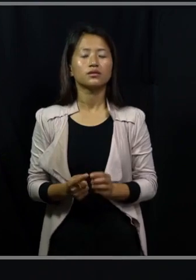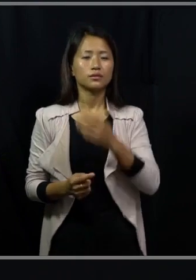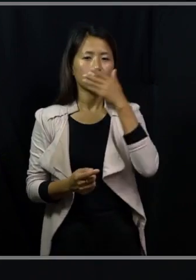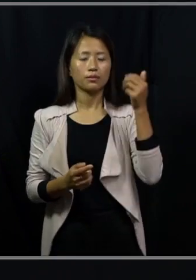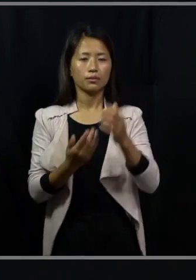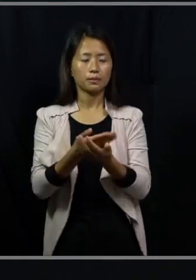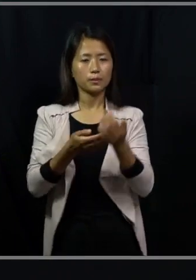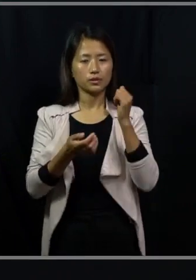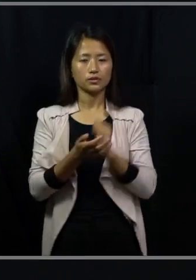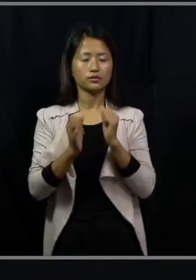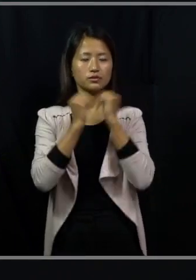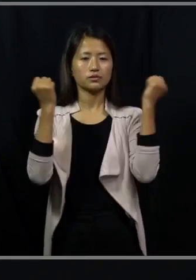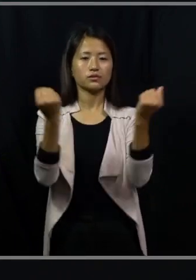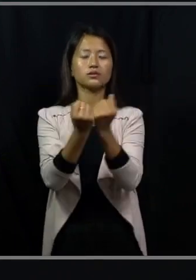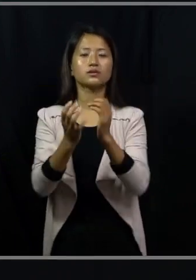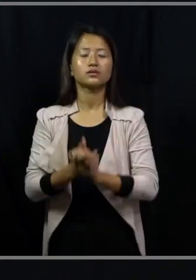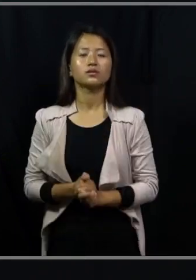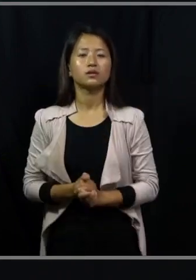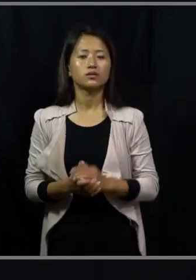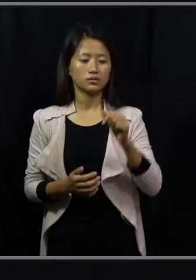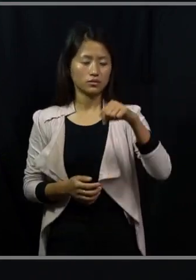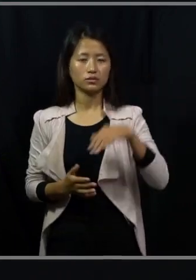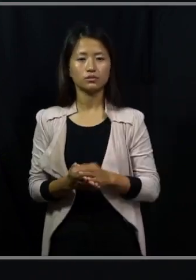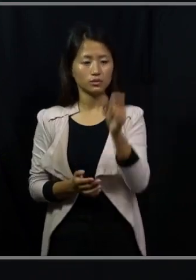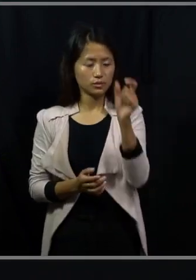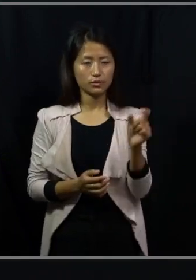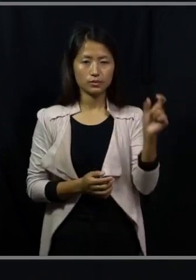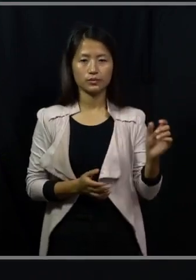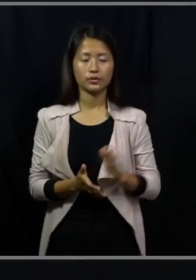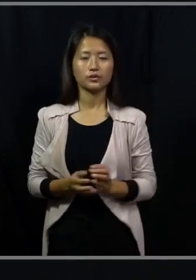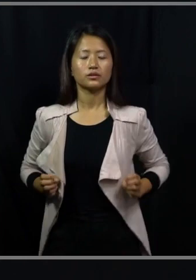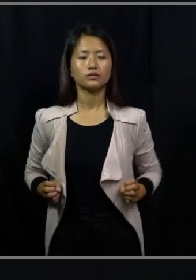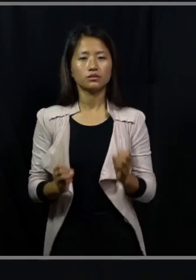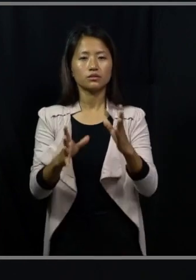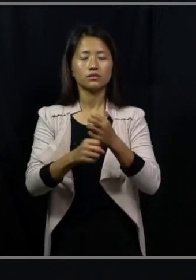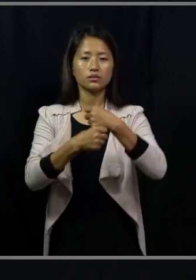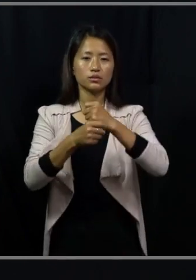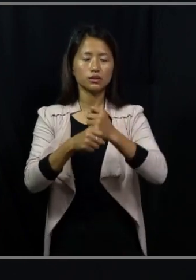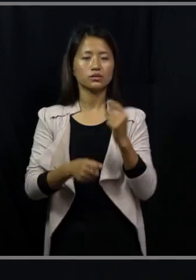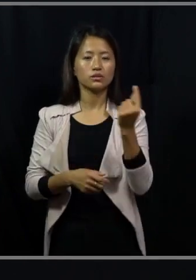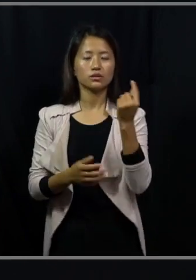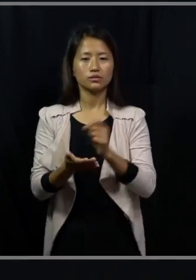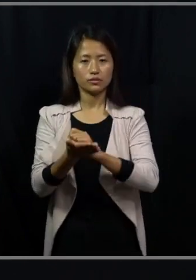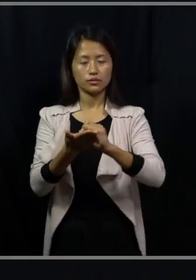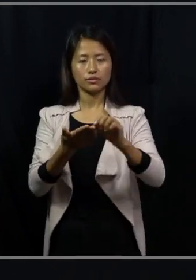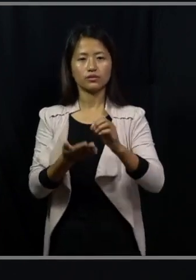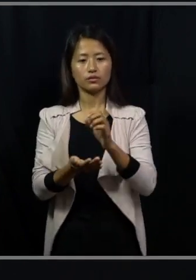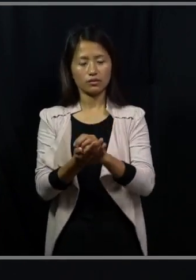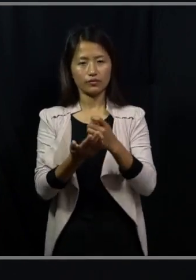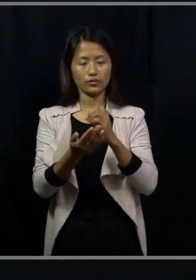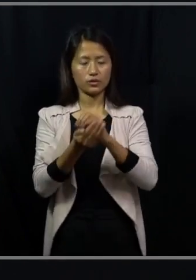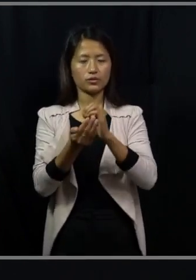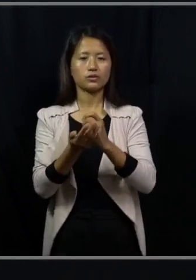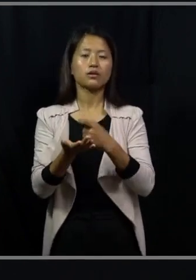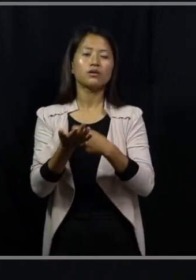most important place in the society. And so now people started making use of writing, not just to keep record